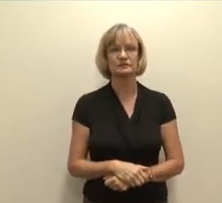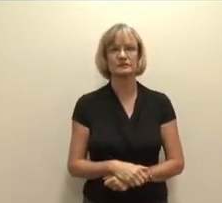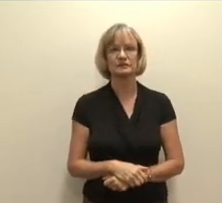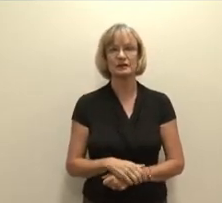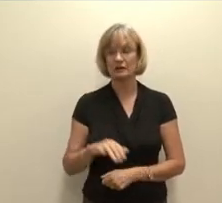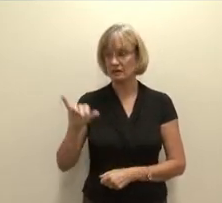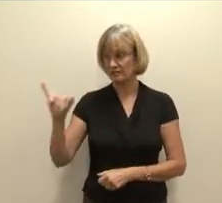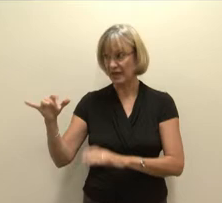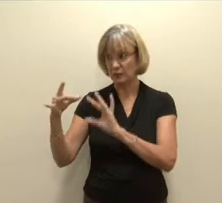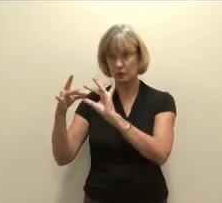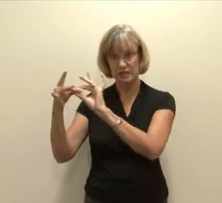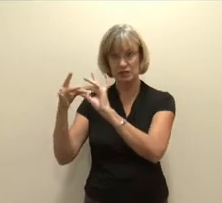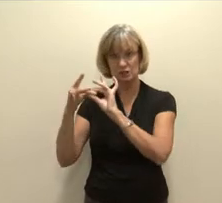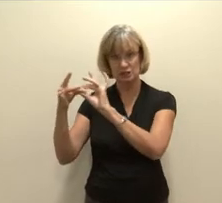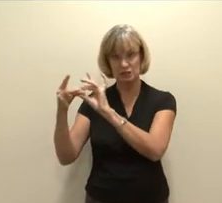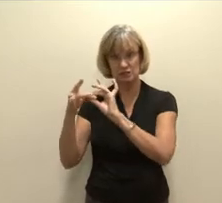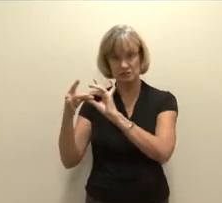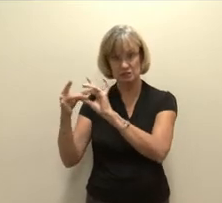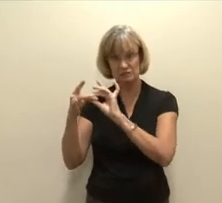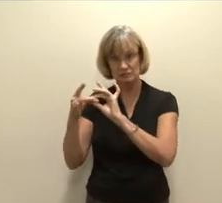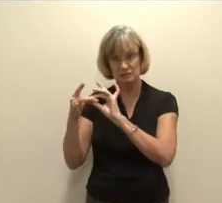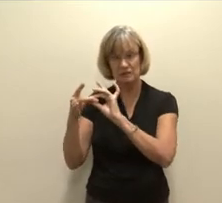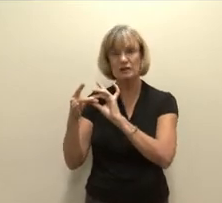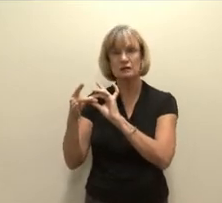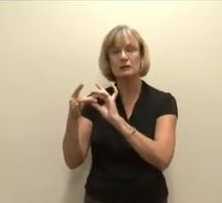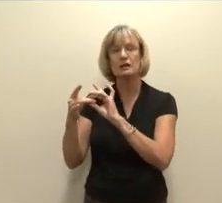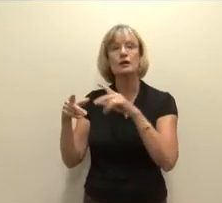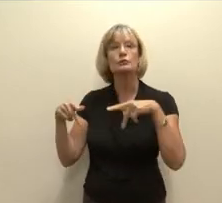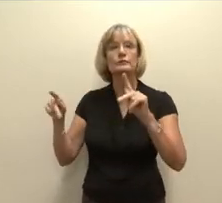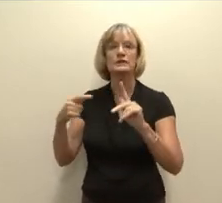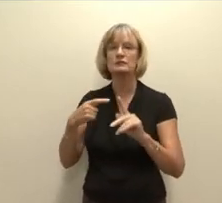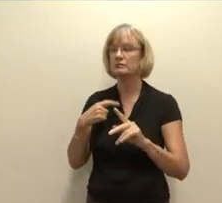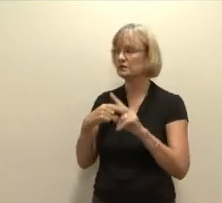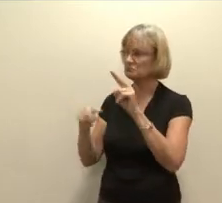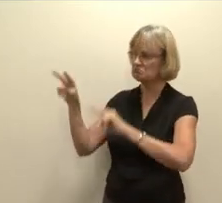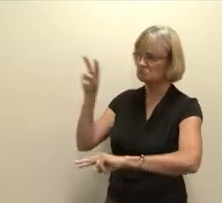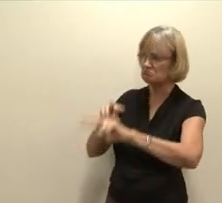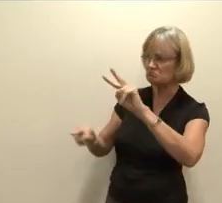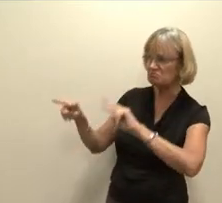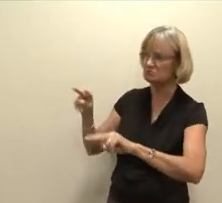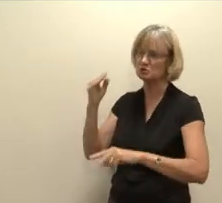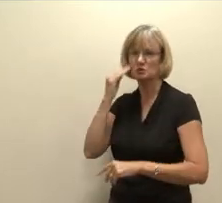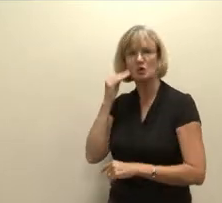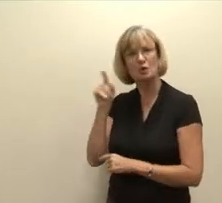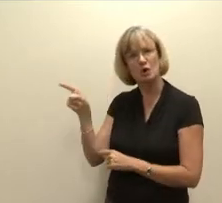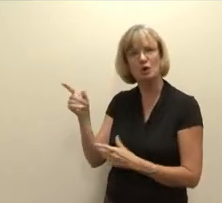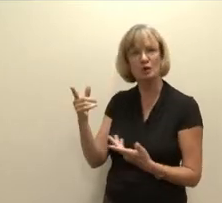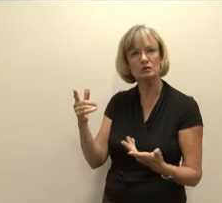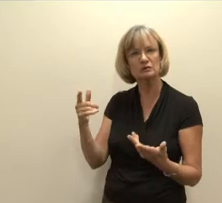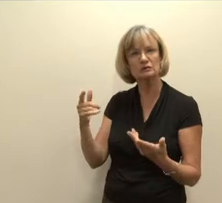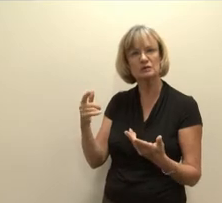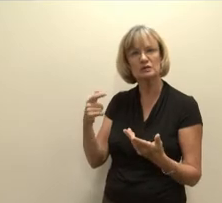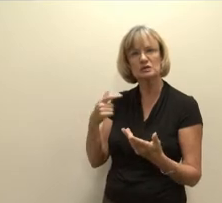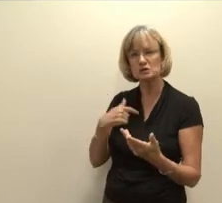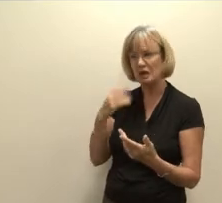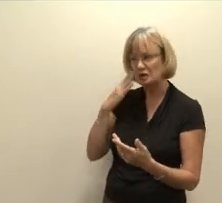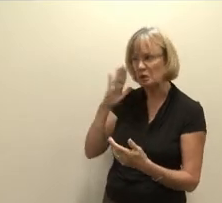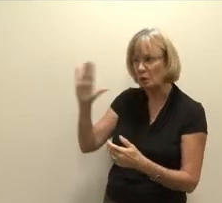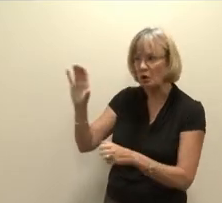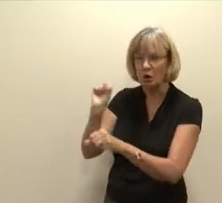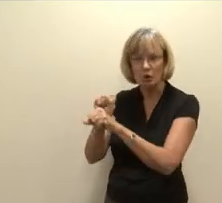That relationship has given me an opportunity to get to know her, to get to know her